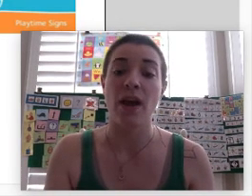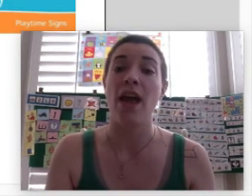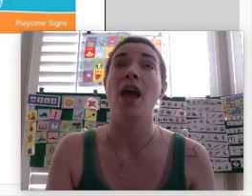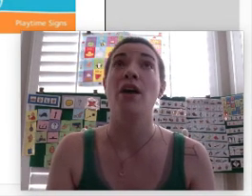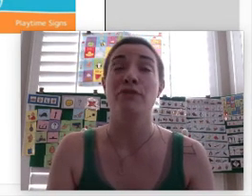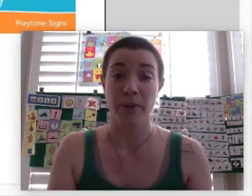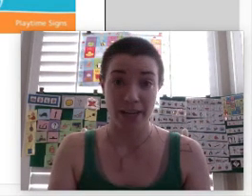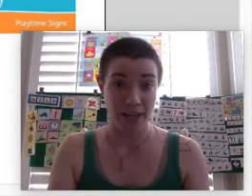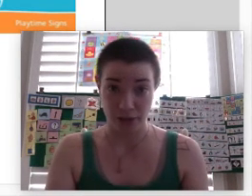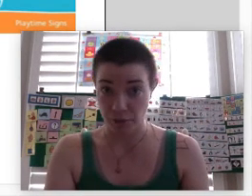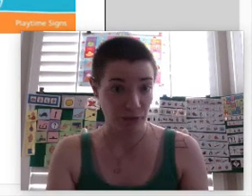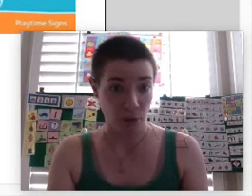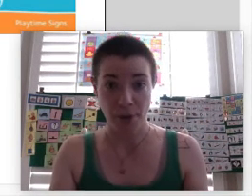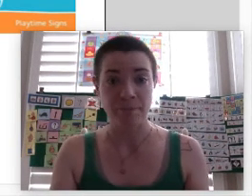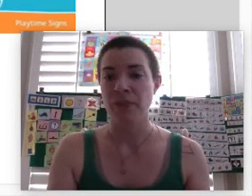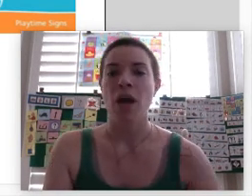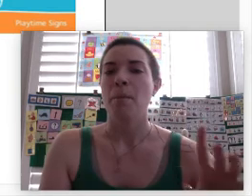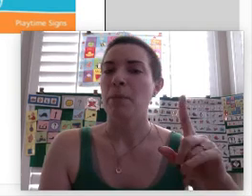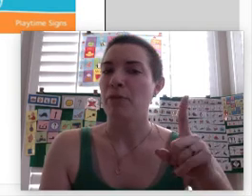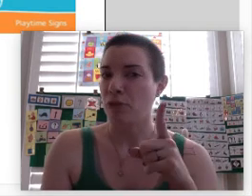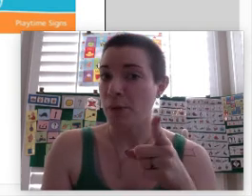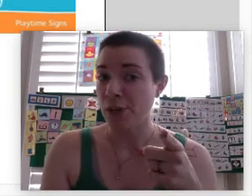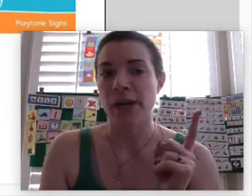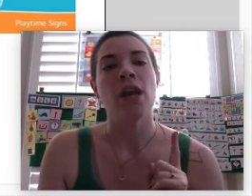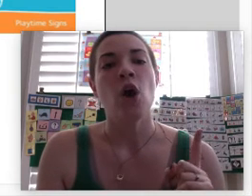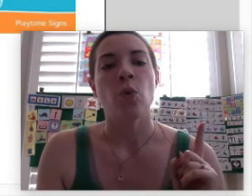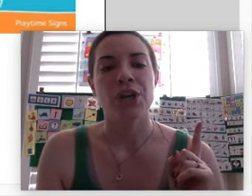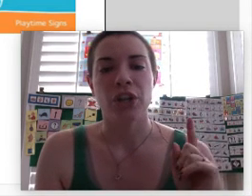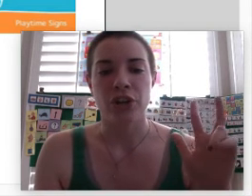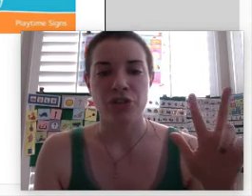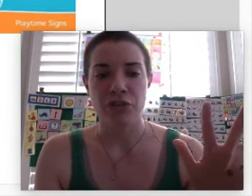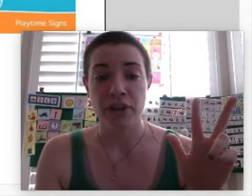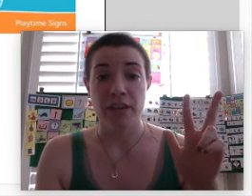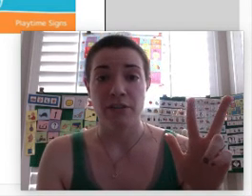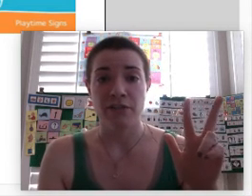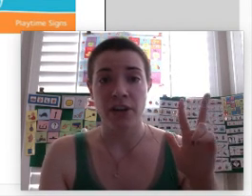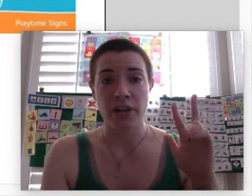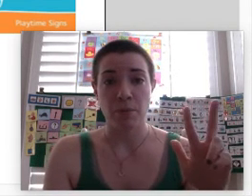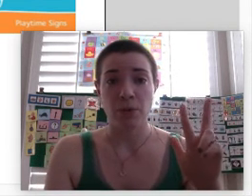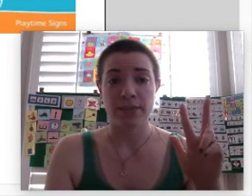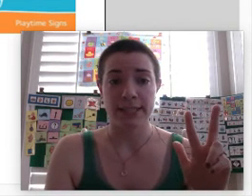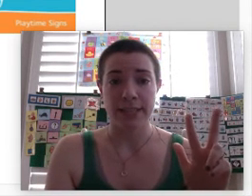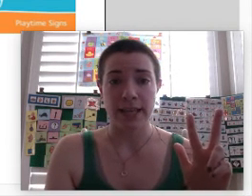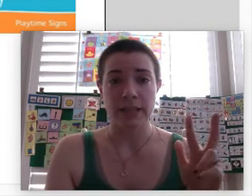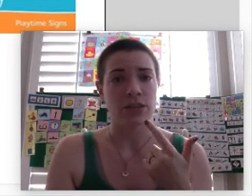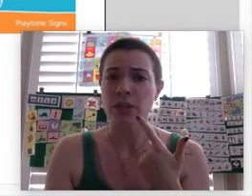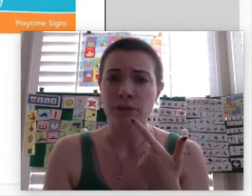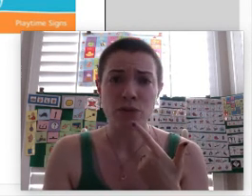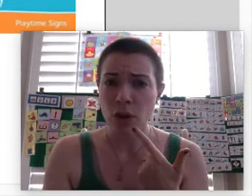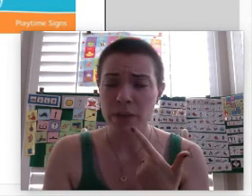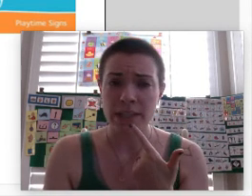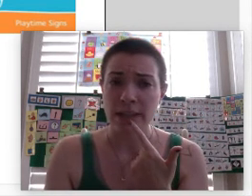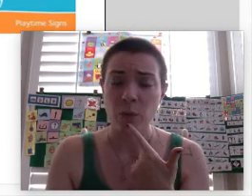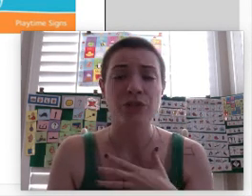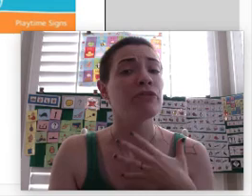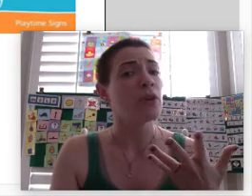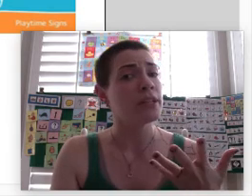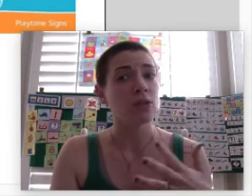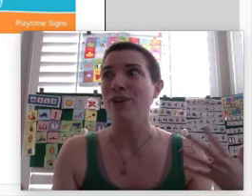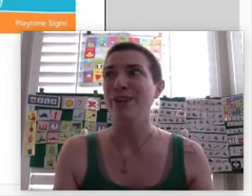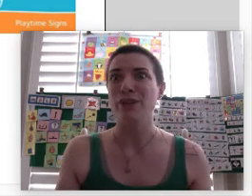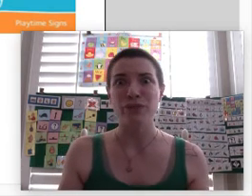know everybody has heard before. But before we do it, we're gonna learn three very important signs so that if you don't wanna sing with